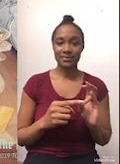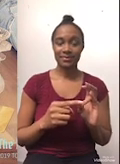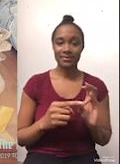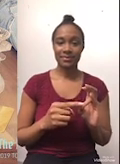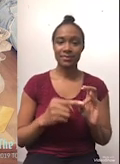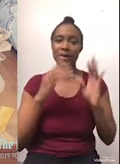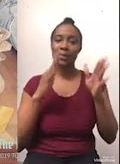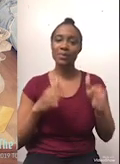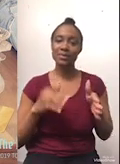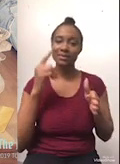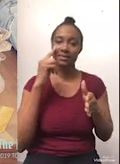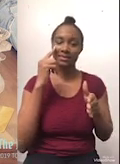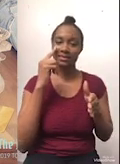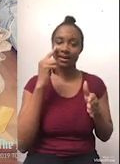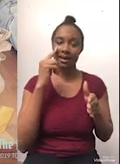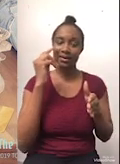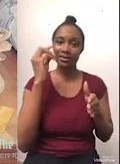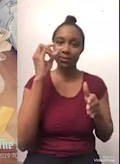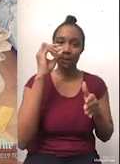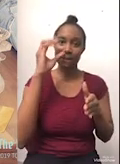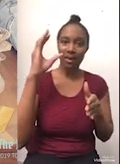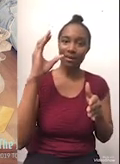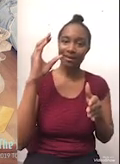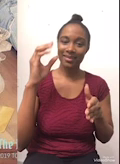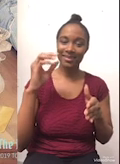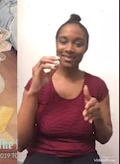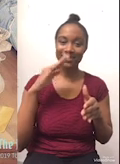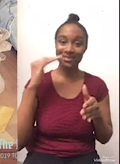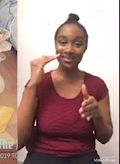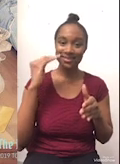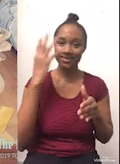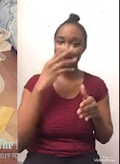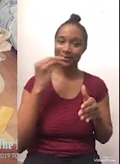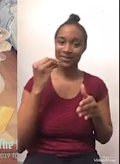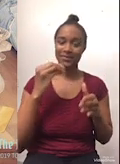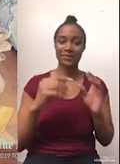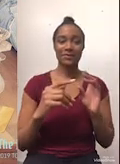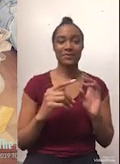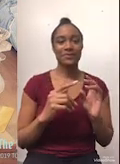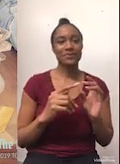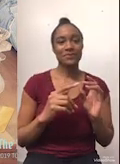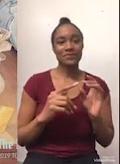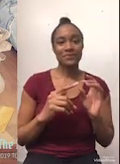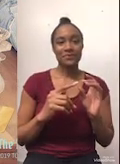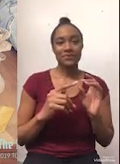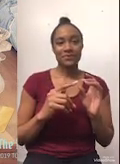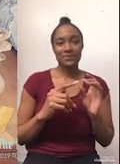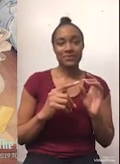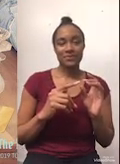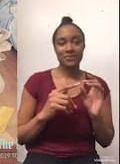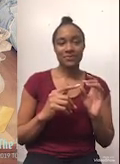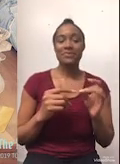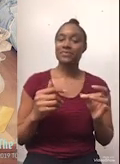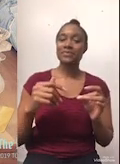big eyes and a beautiful smile. Hwani, I like someone who is very kind that I can connect